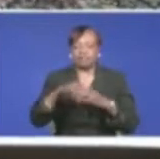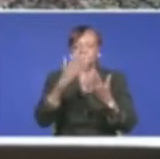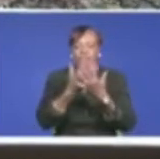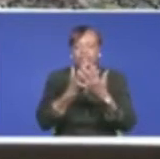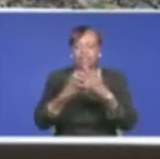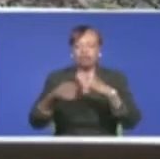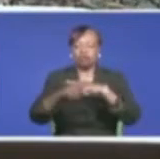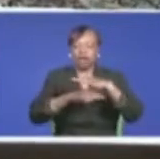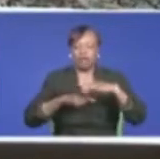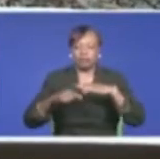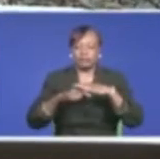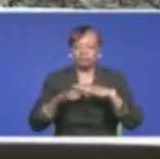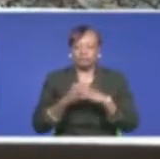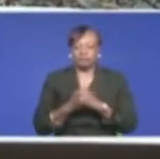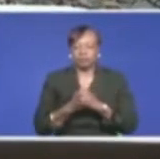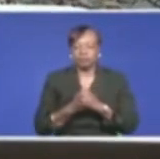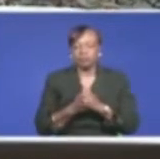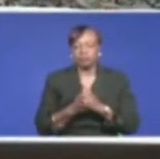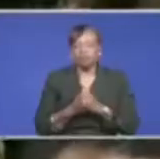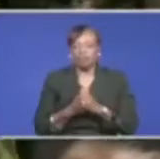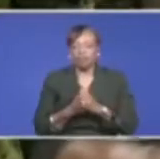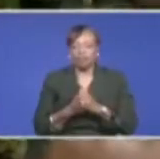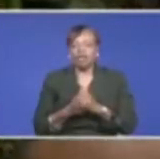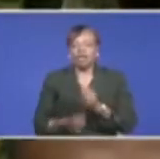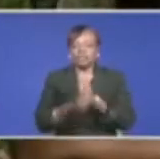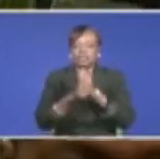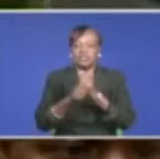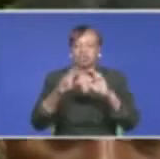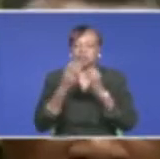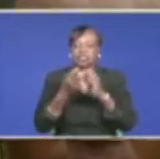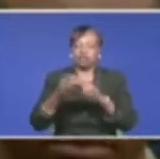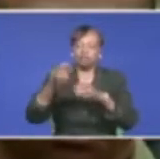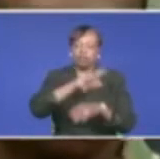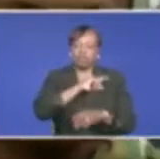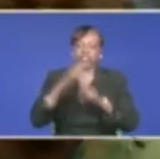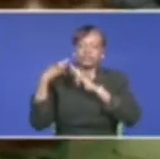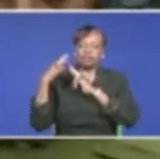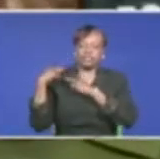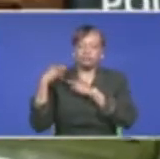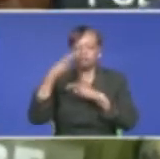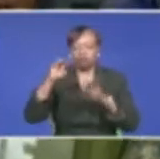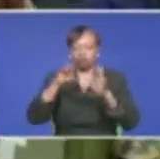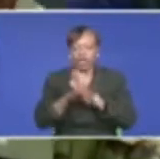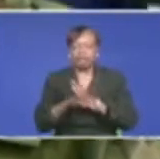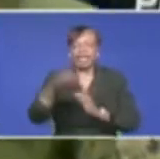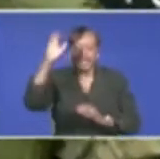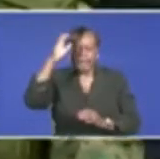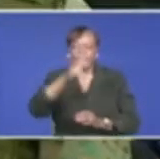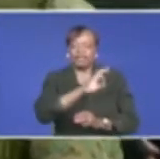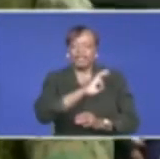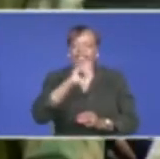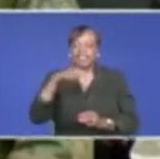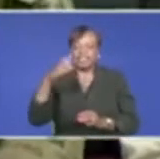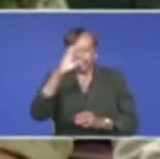by officers making up the SIP operation. Assistant Commissioner of Police with responsibility for crime investigations, Clayton Fernandez, says